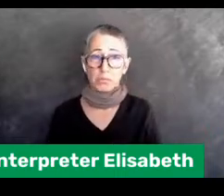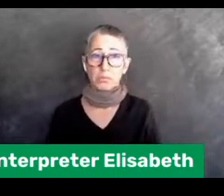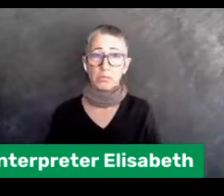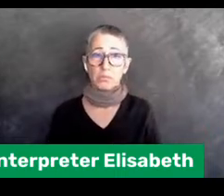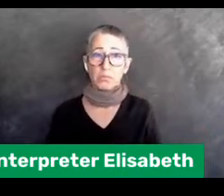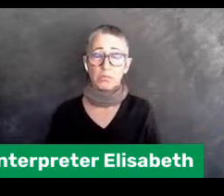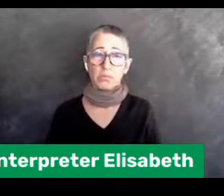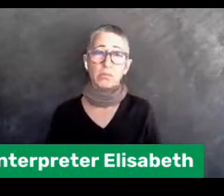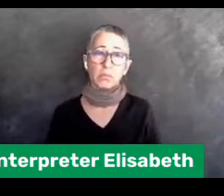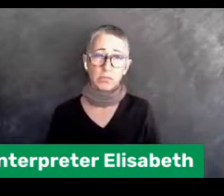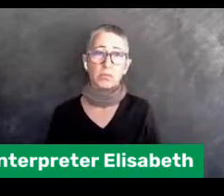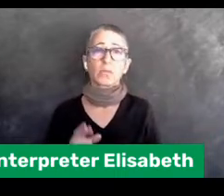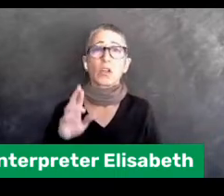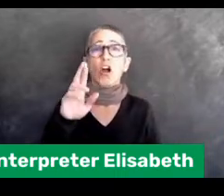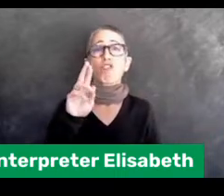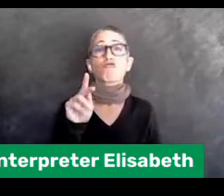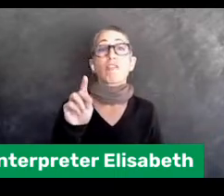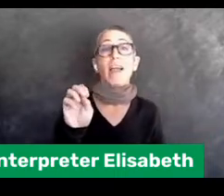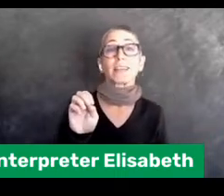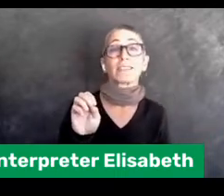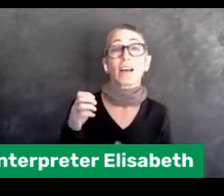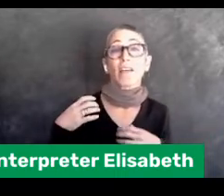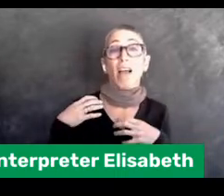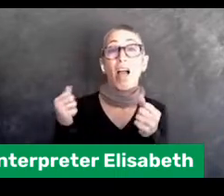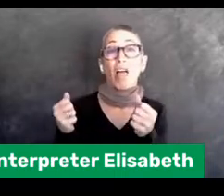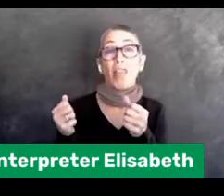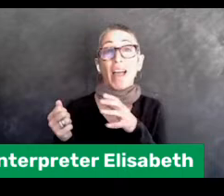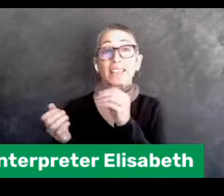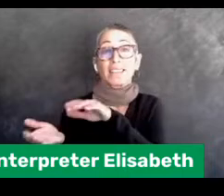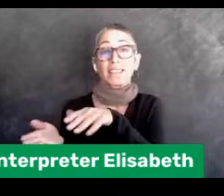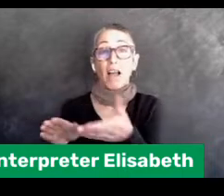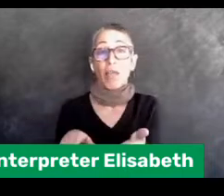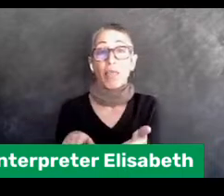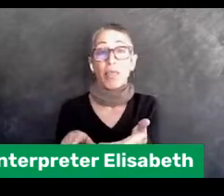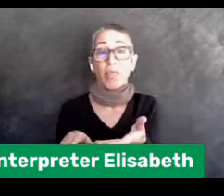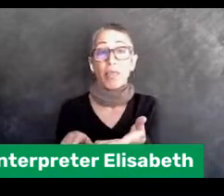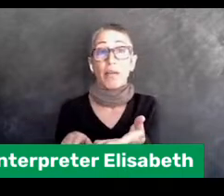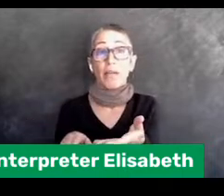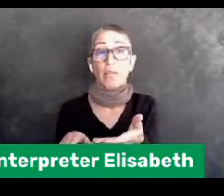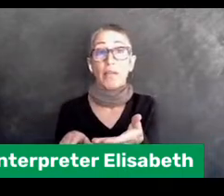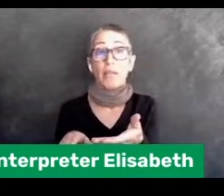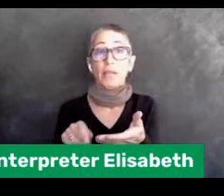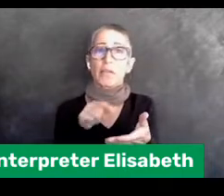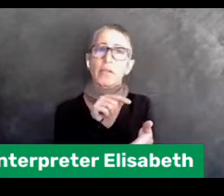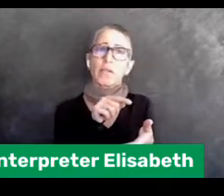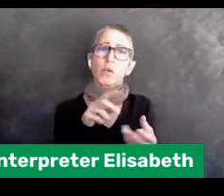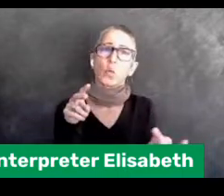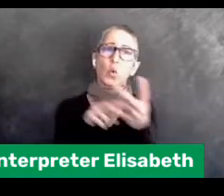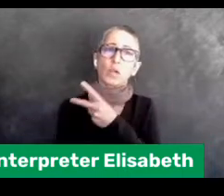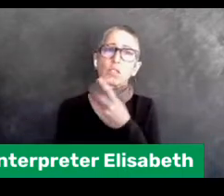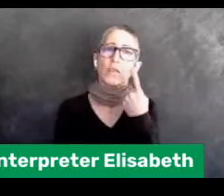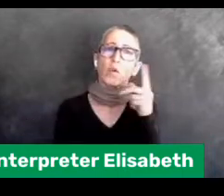rate of death is higher in communities without access to healthy food.